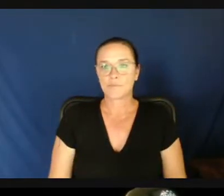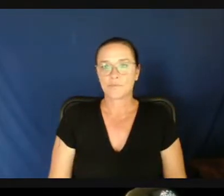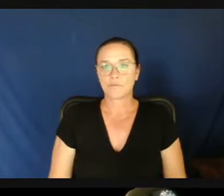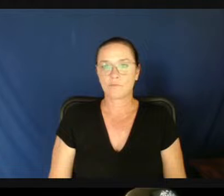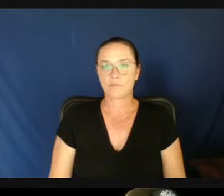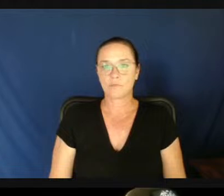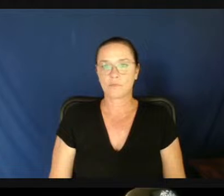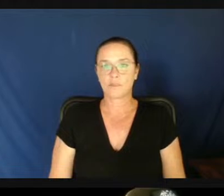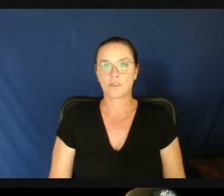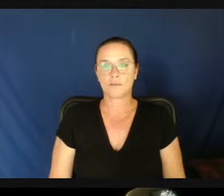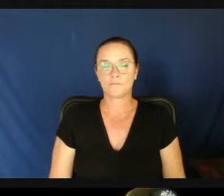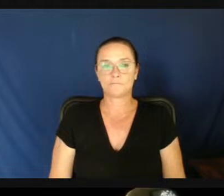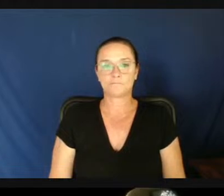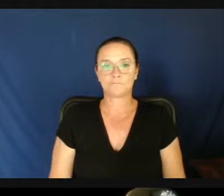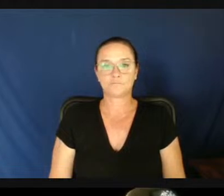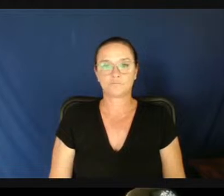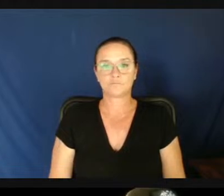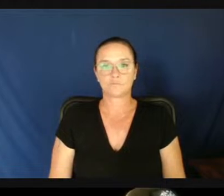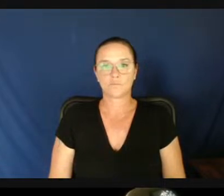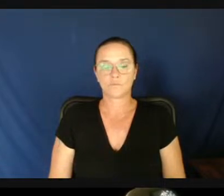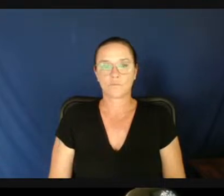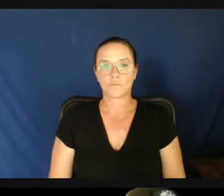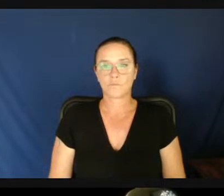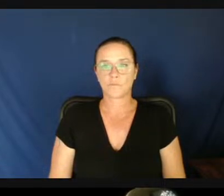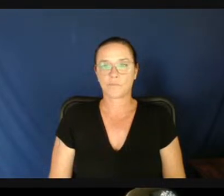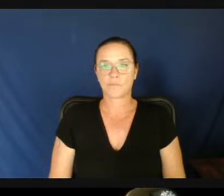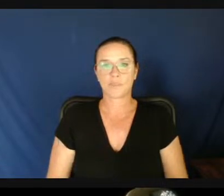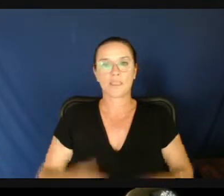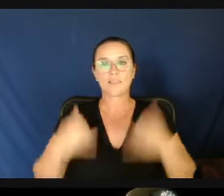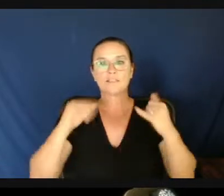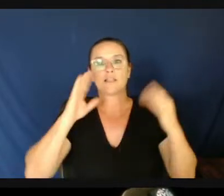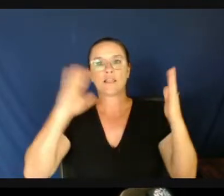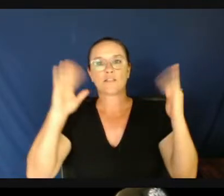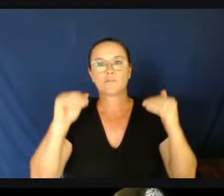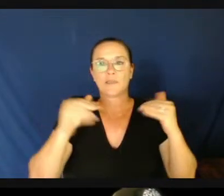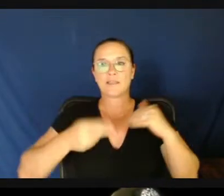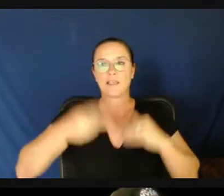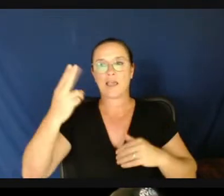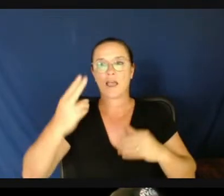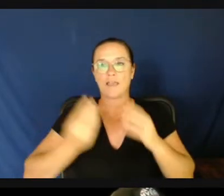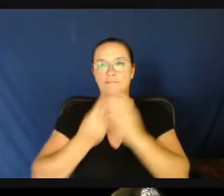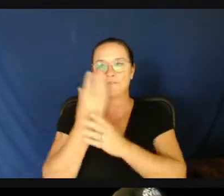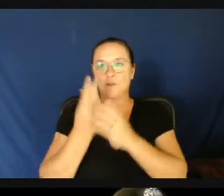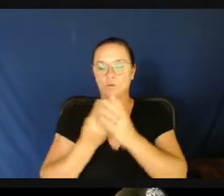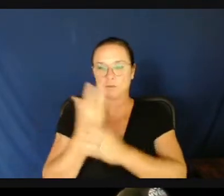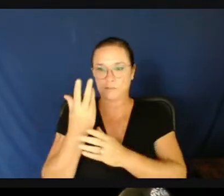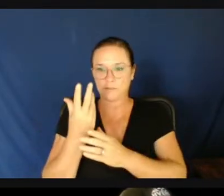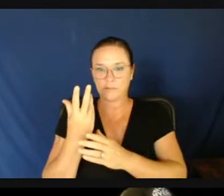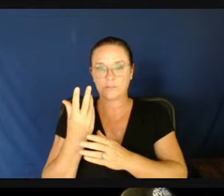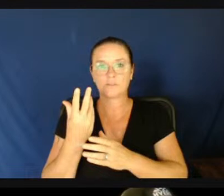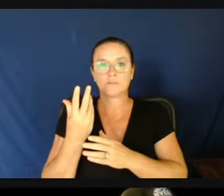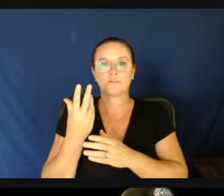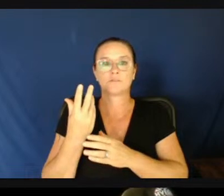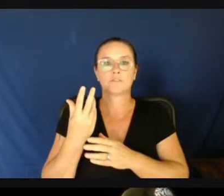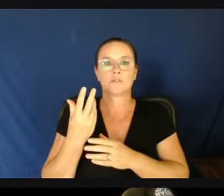So there they are, and just still expecting high fountains. There's no other wording to suggest otherwise in